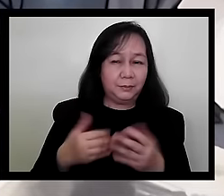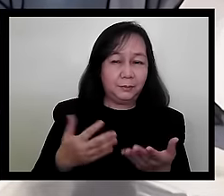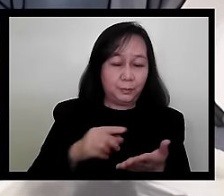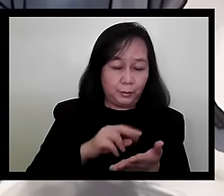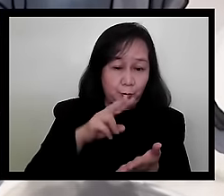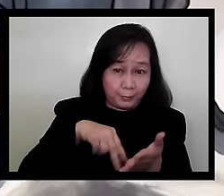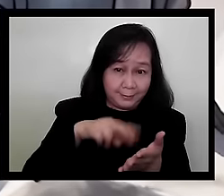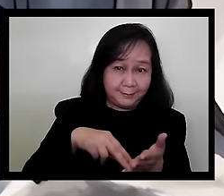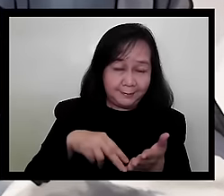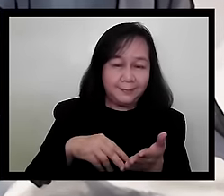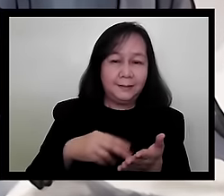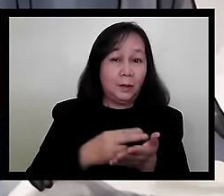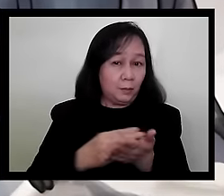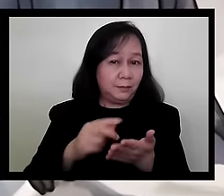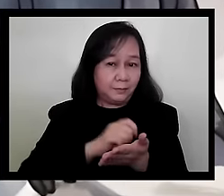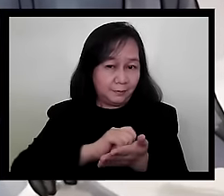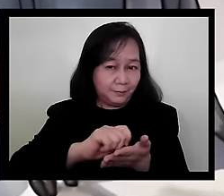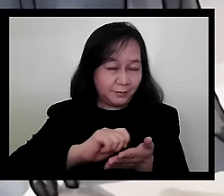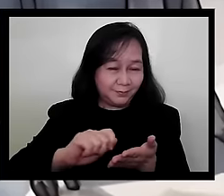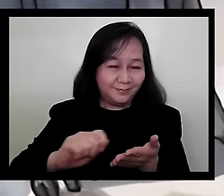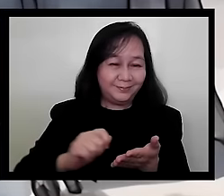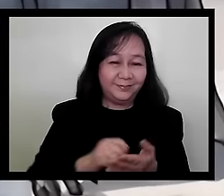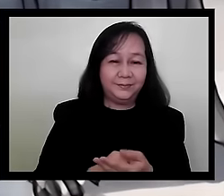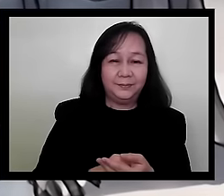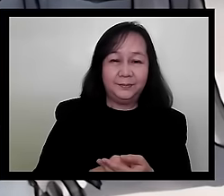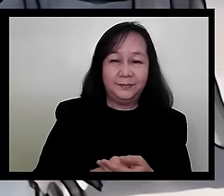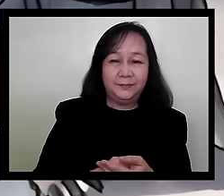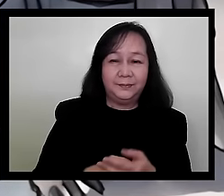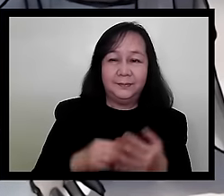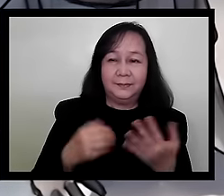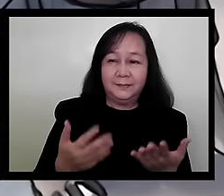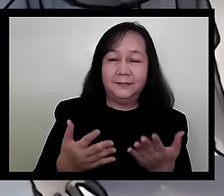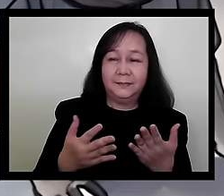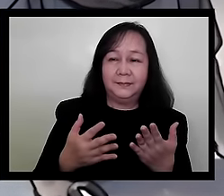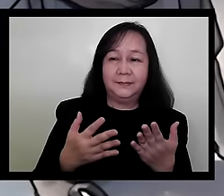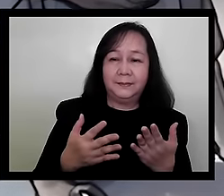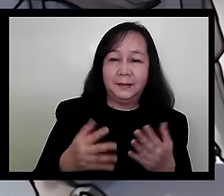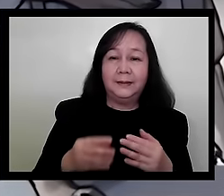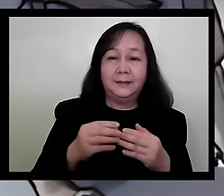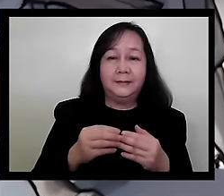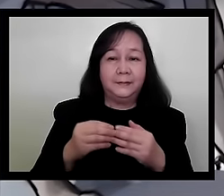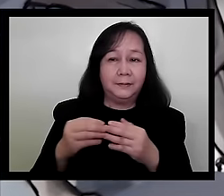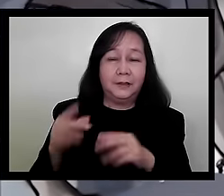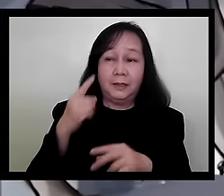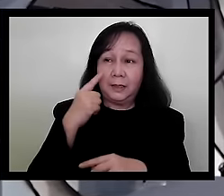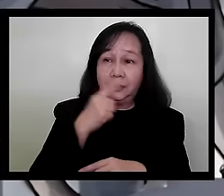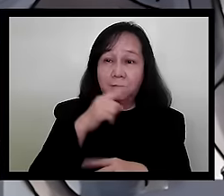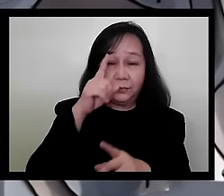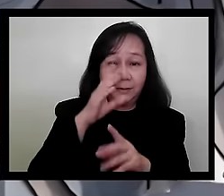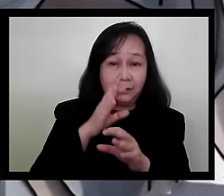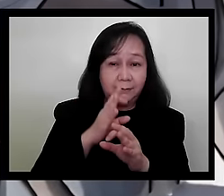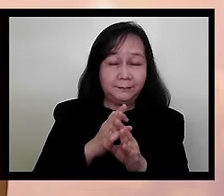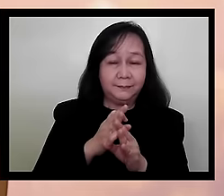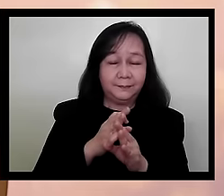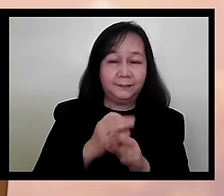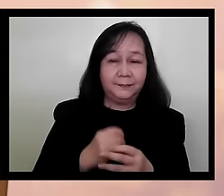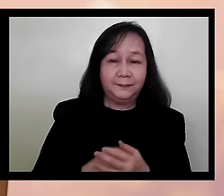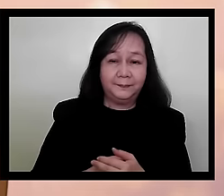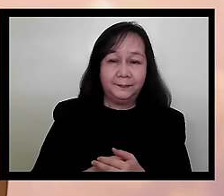even scriptures leading up to Jesus in the eyes of